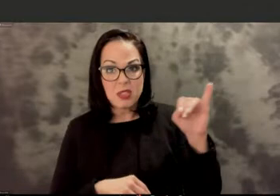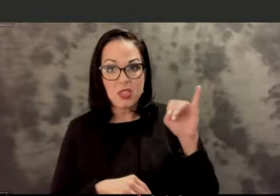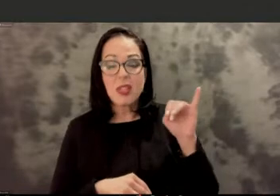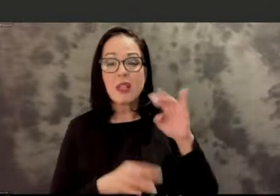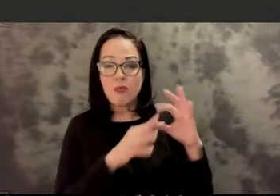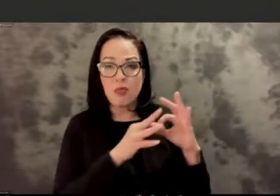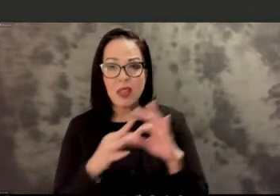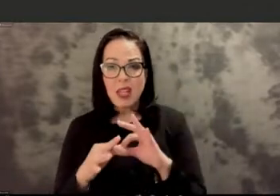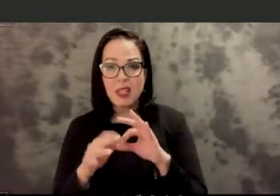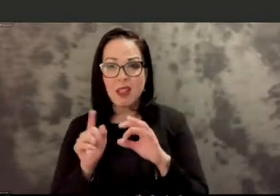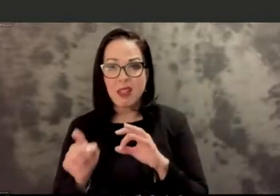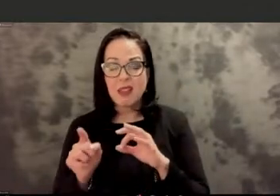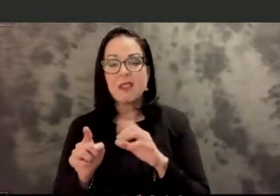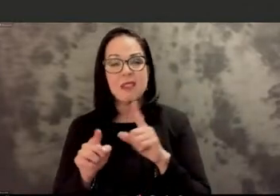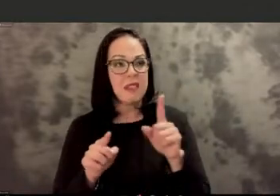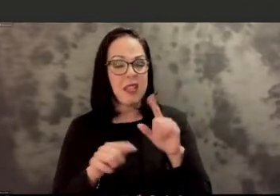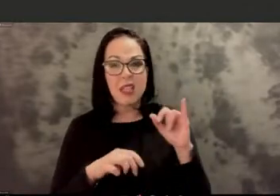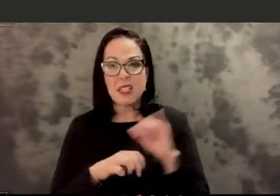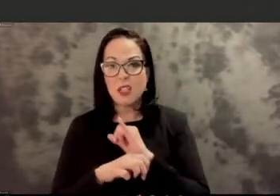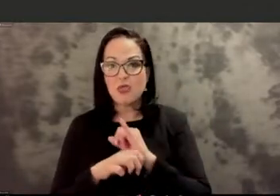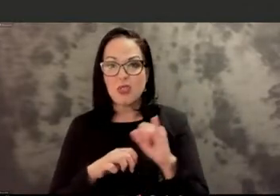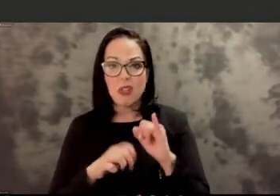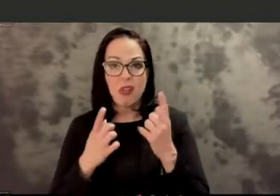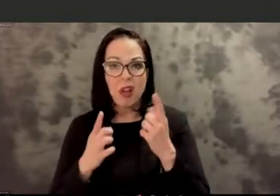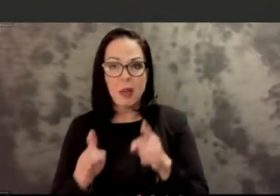associated the industrial